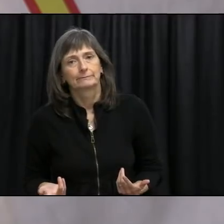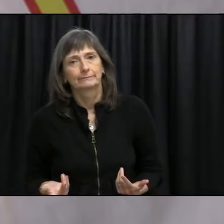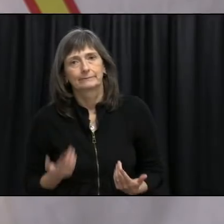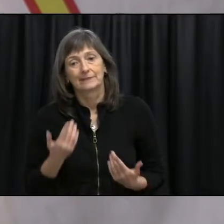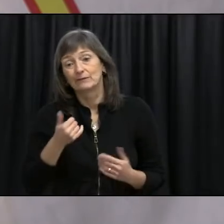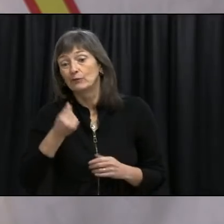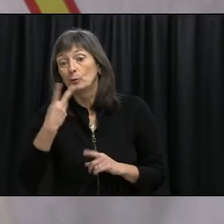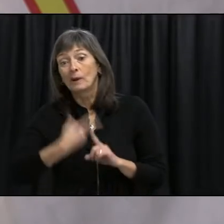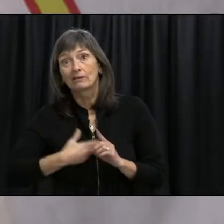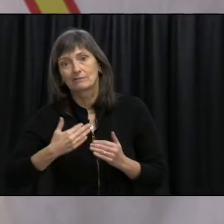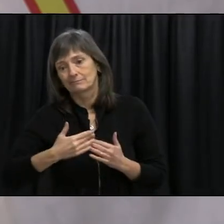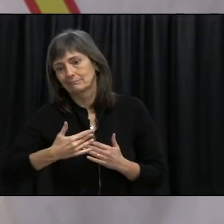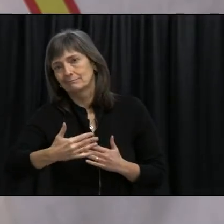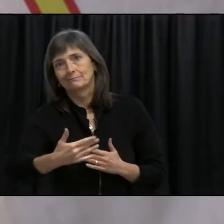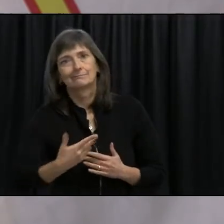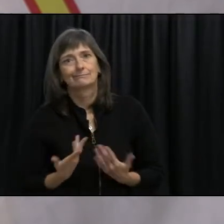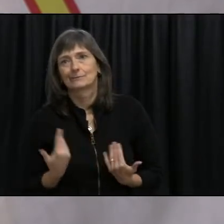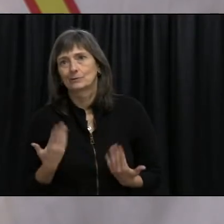coming months.